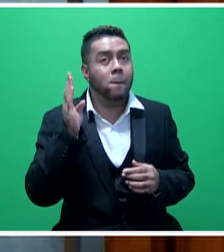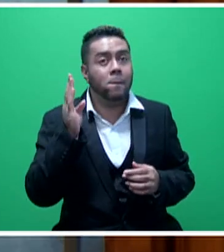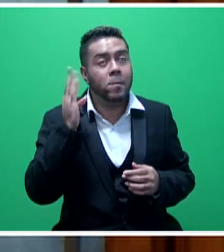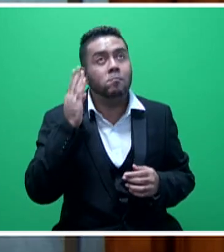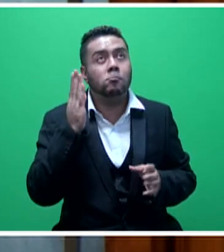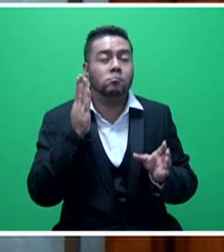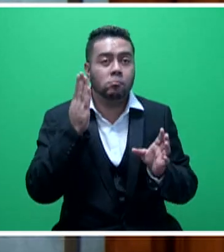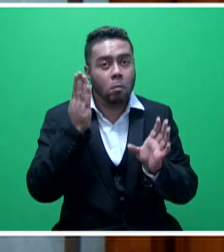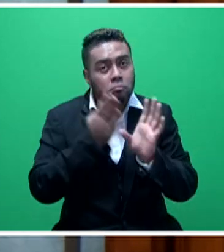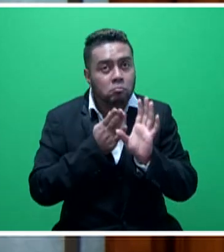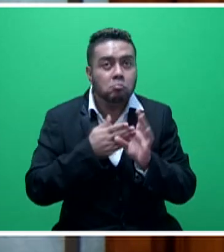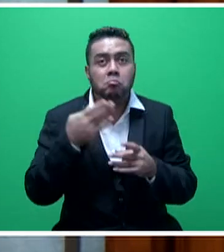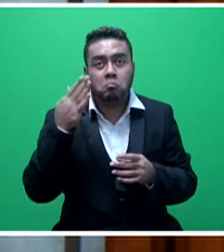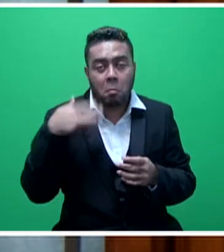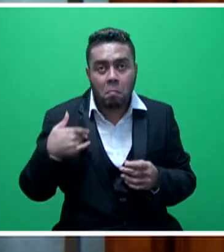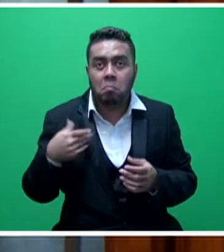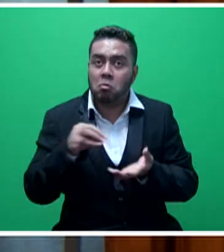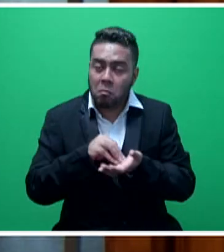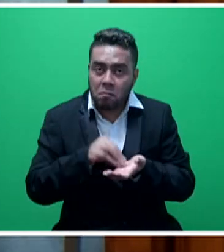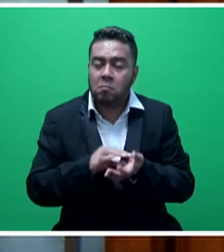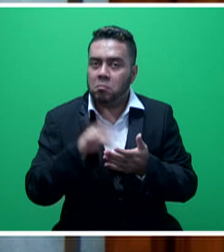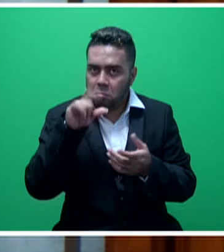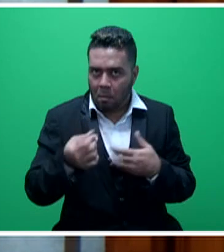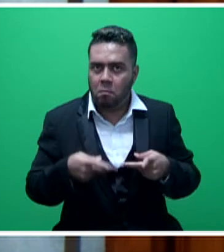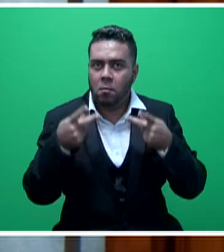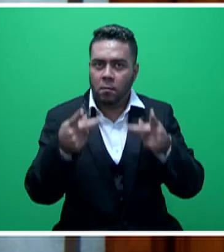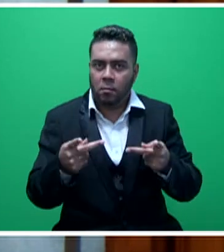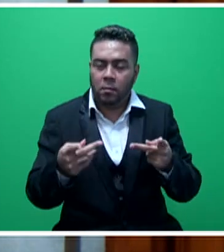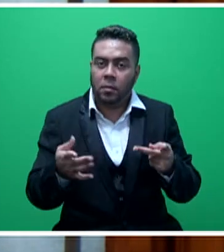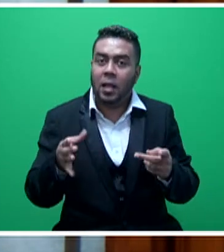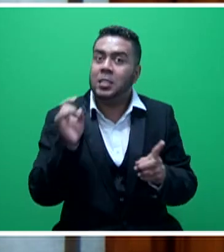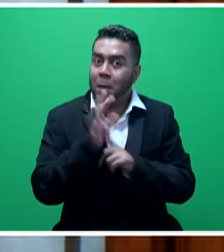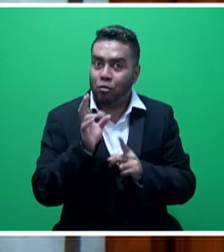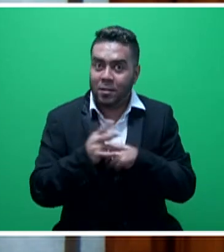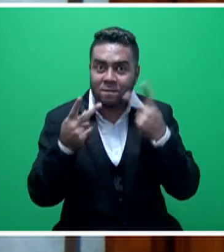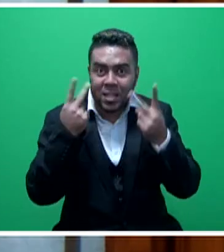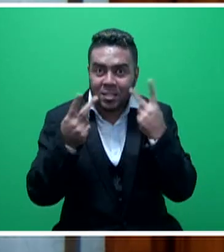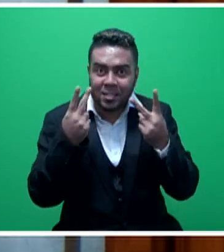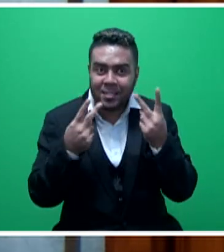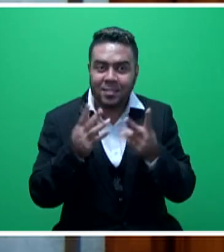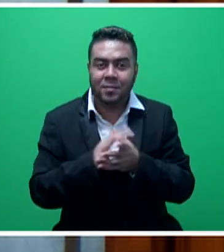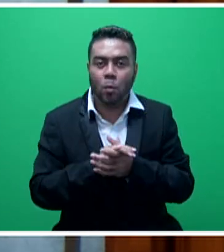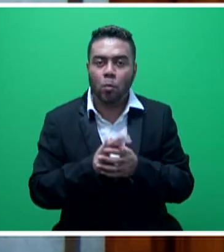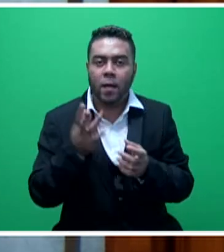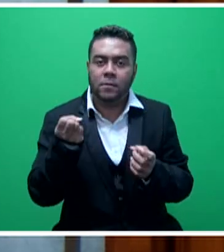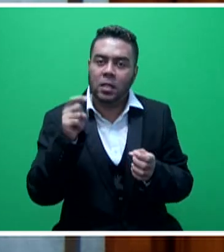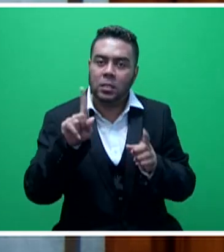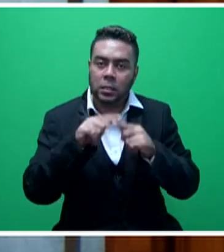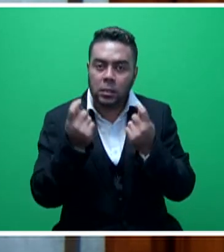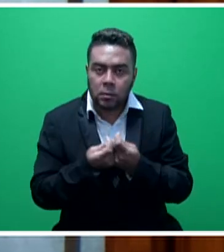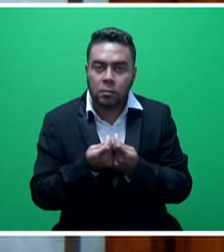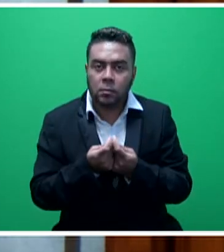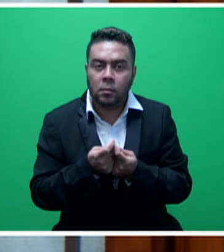provided. Mr. Speaker, sir, specialist visits. This is another model of decentralizing specialist